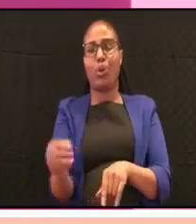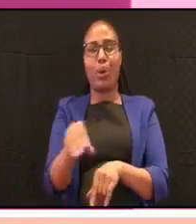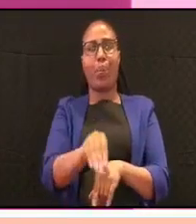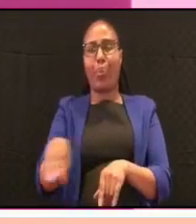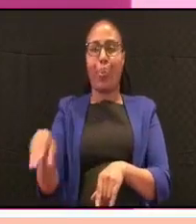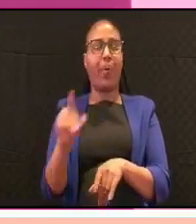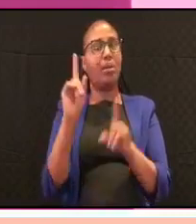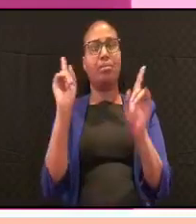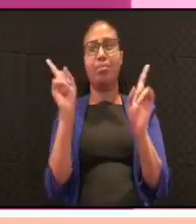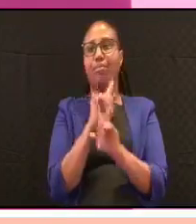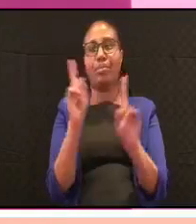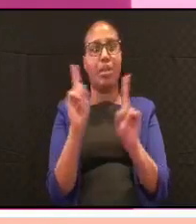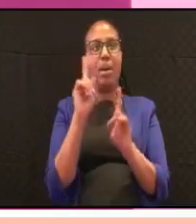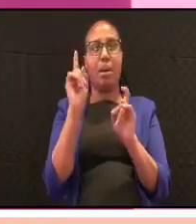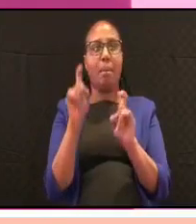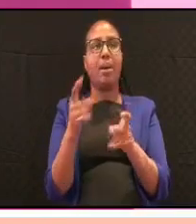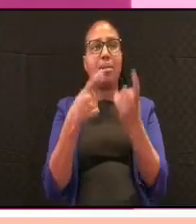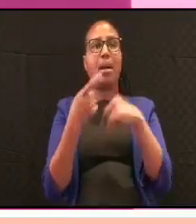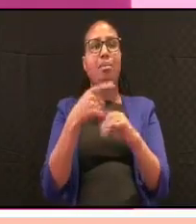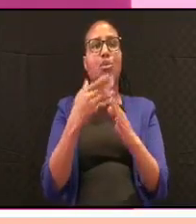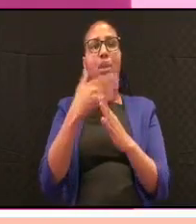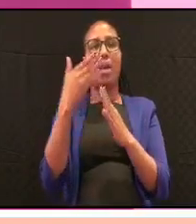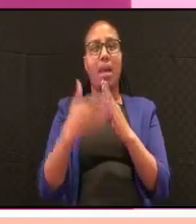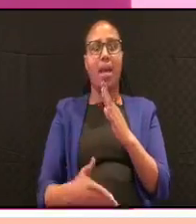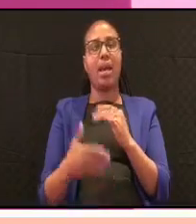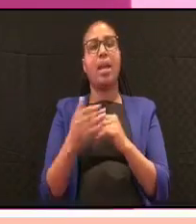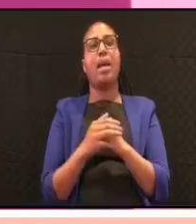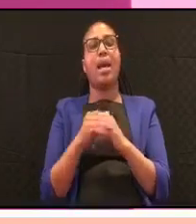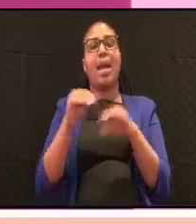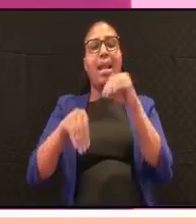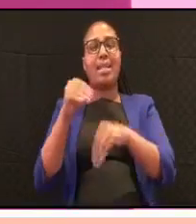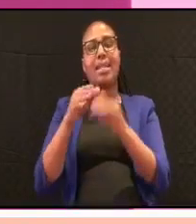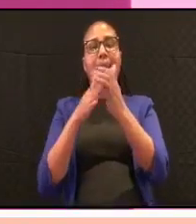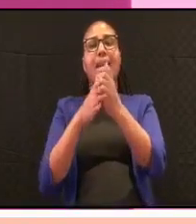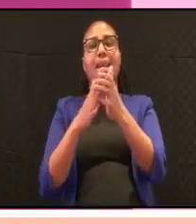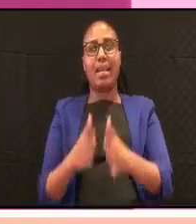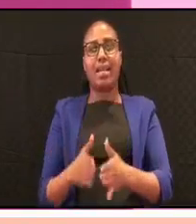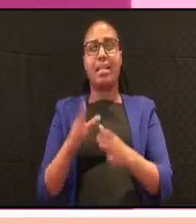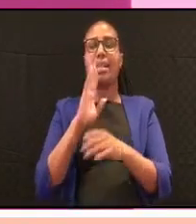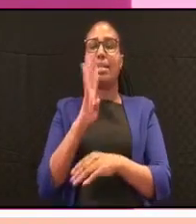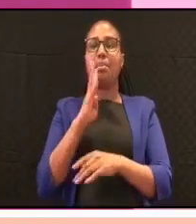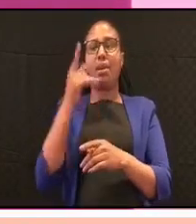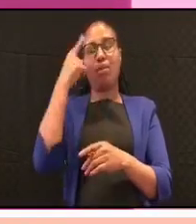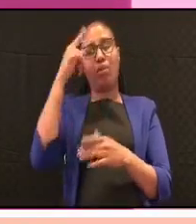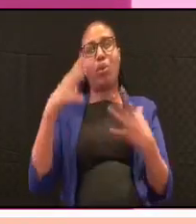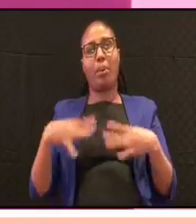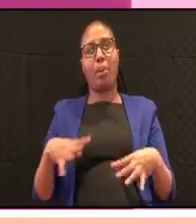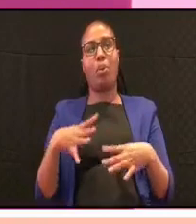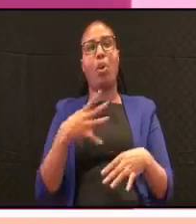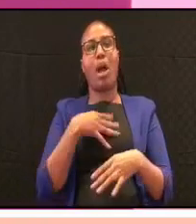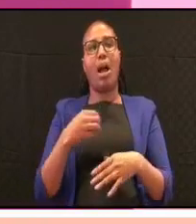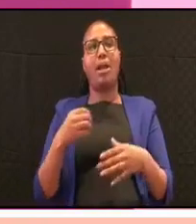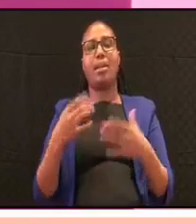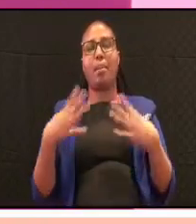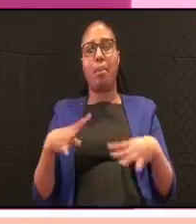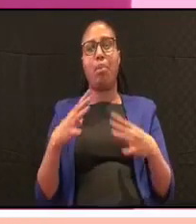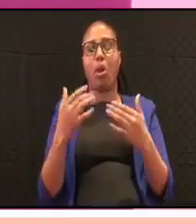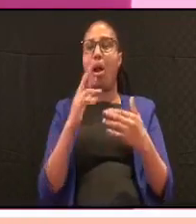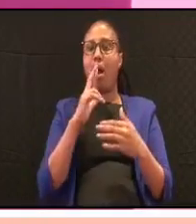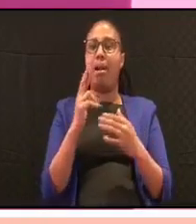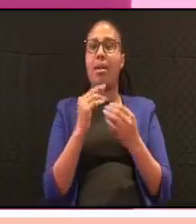end. We must allow elected leaders to speak because they speak for the people, and the people are